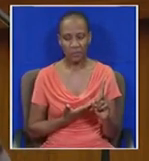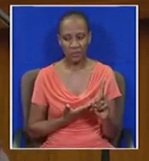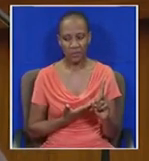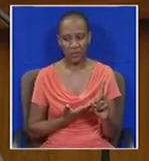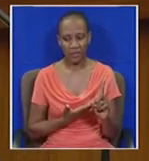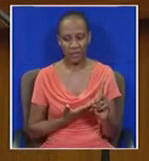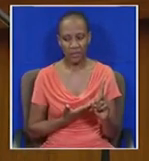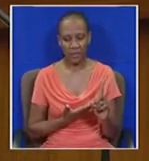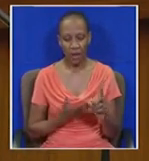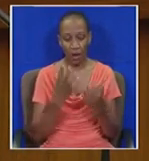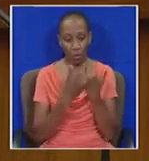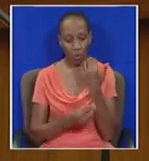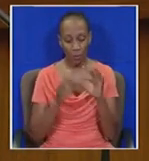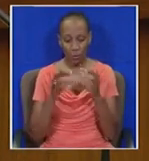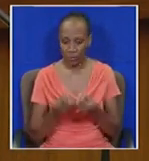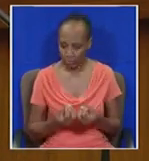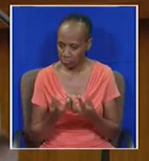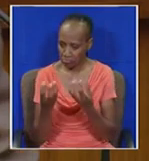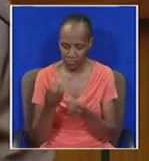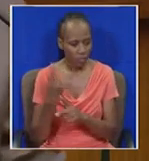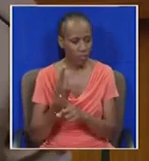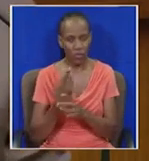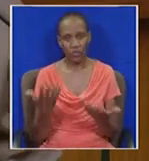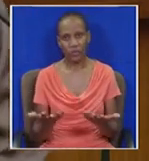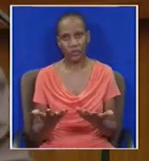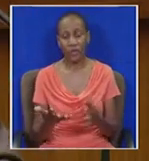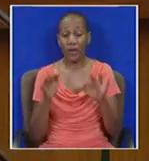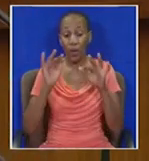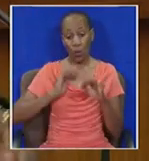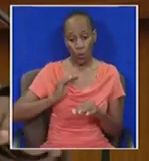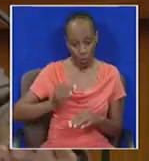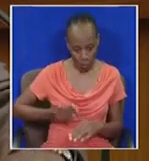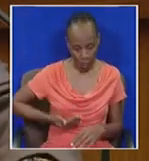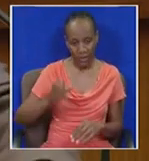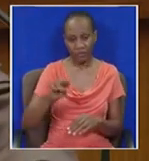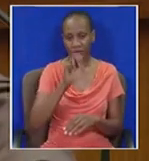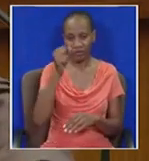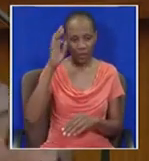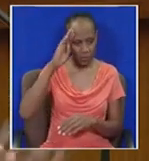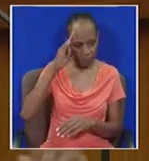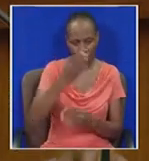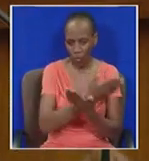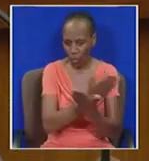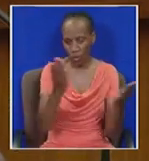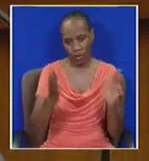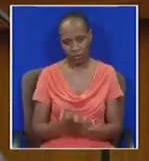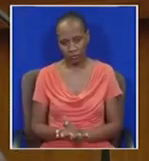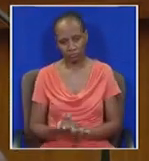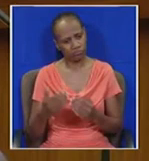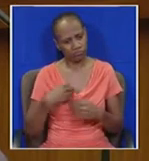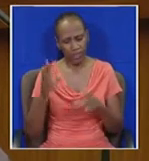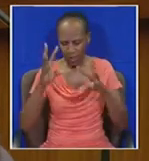As I honor her, I honor and salute the women of our country, all of them, and agree that freedom